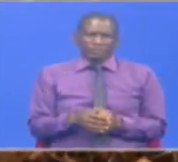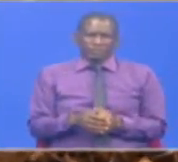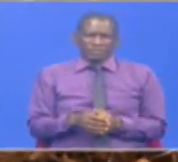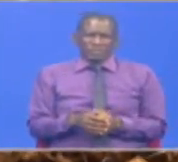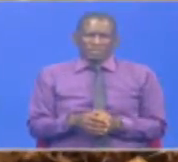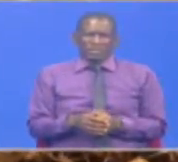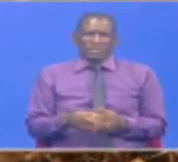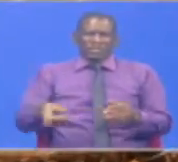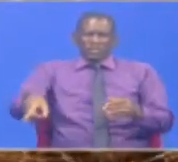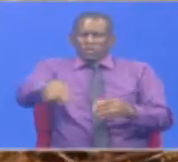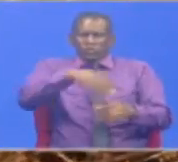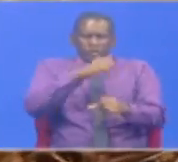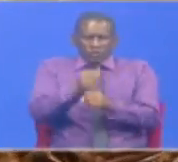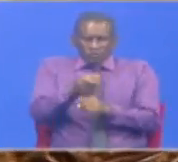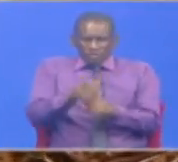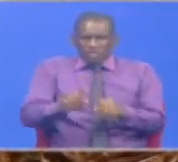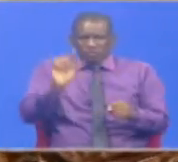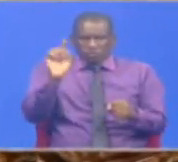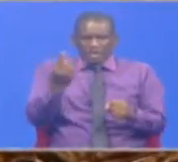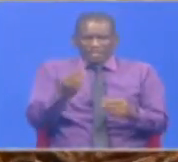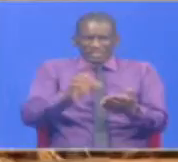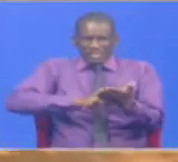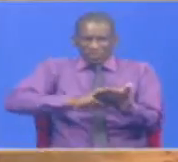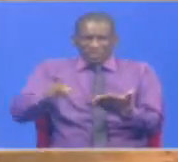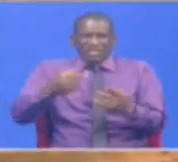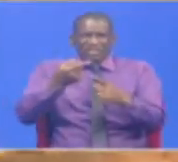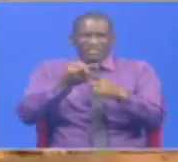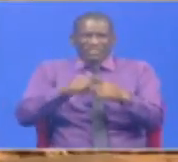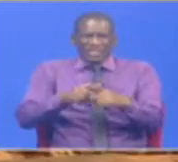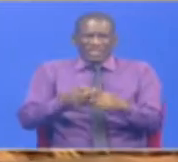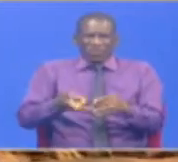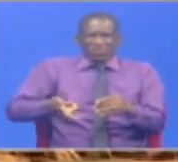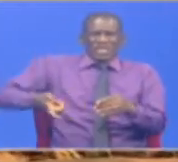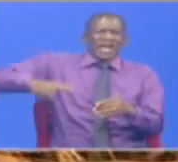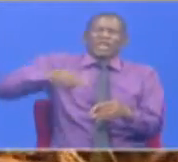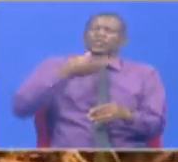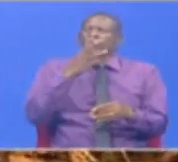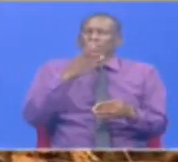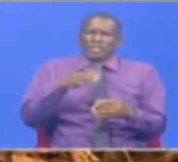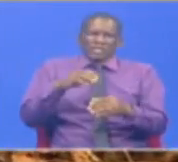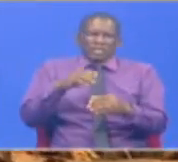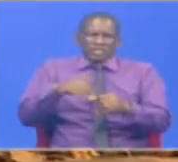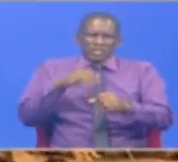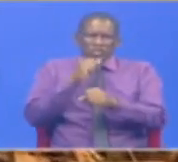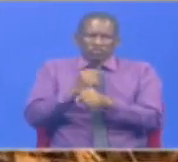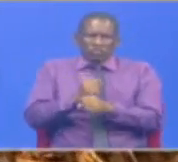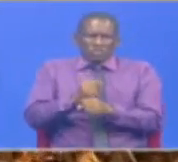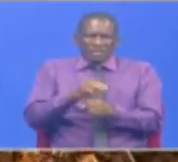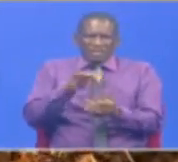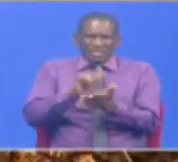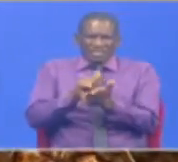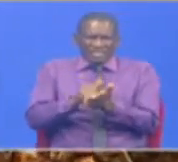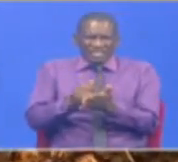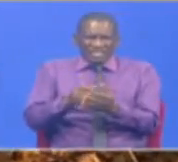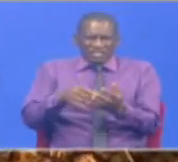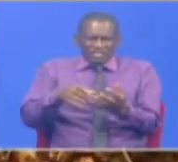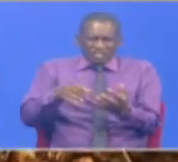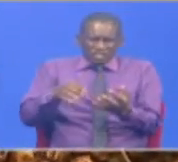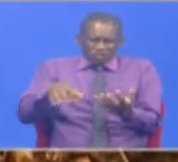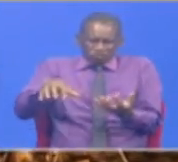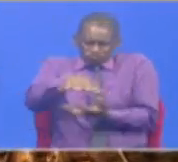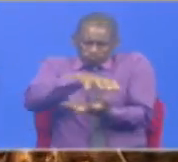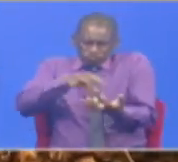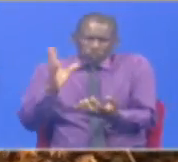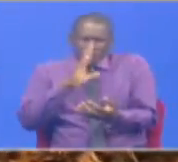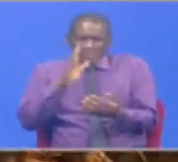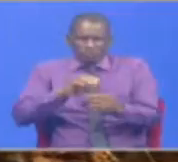We do this either once in a week, then we add some water to make that concentration moist so